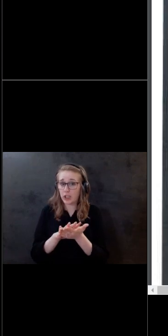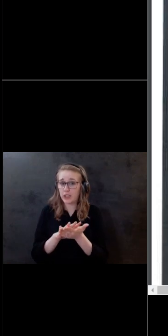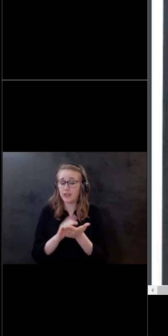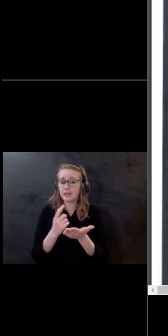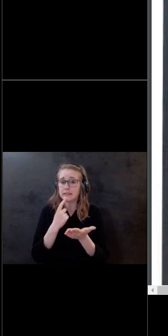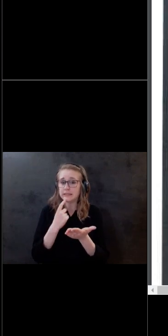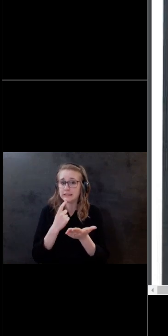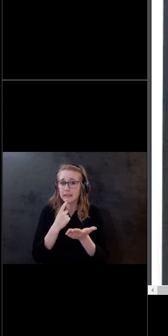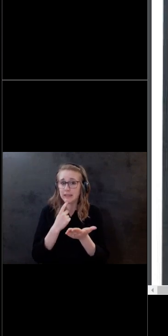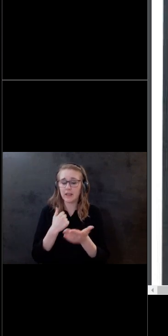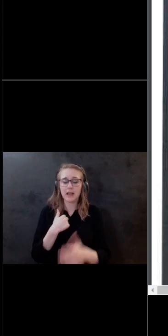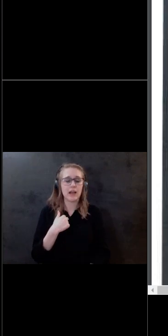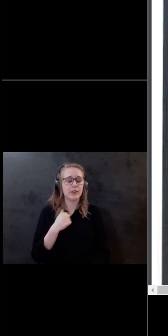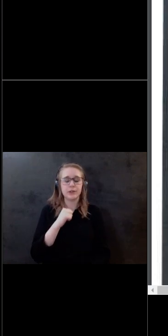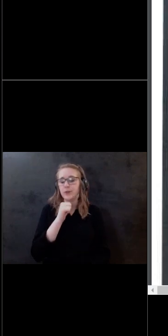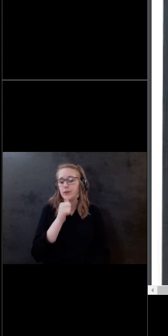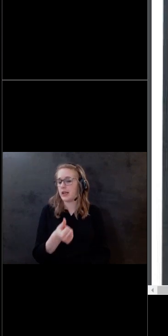I do not